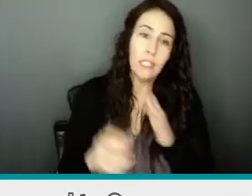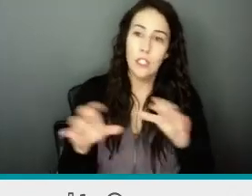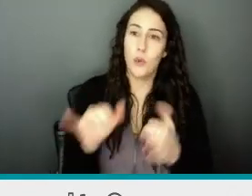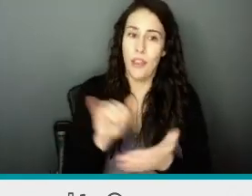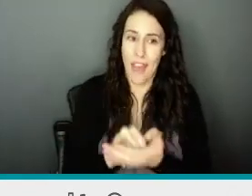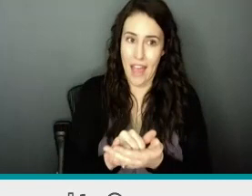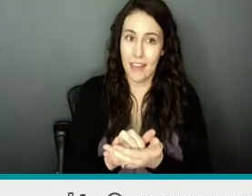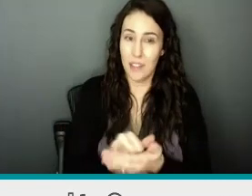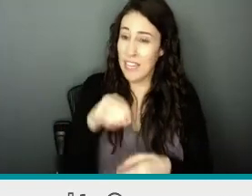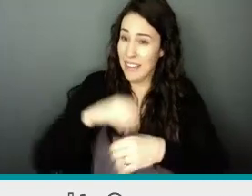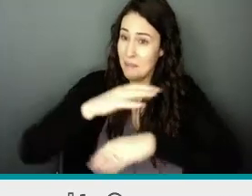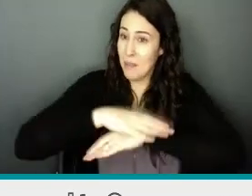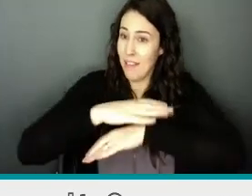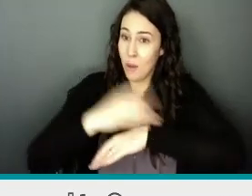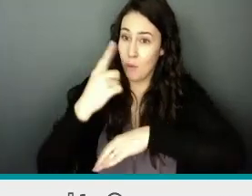of the platform,